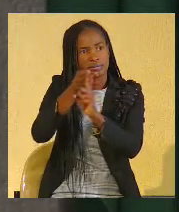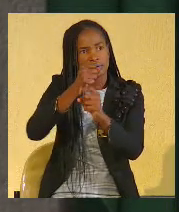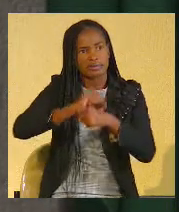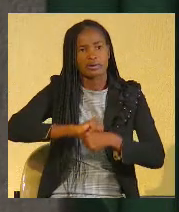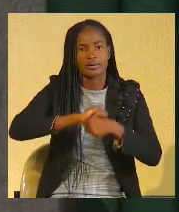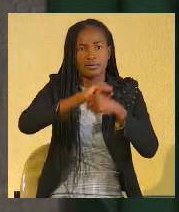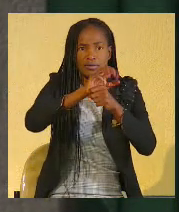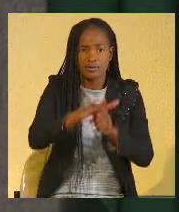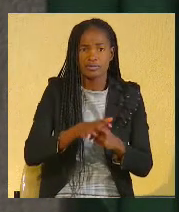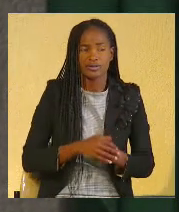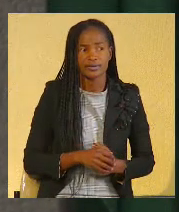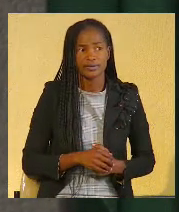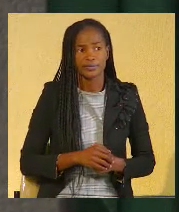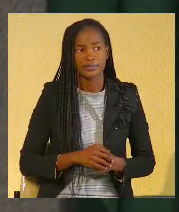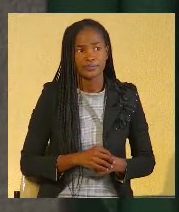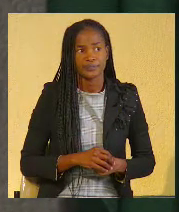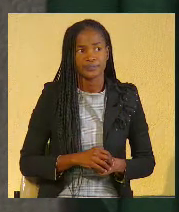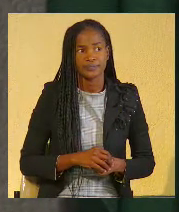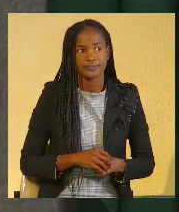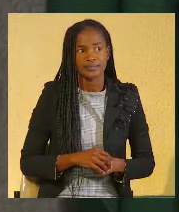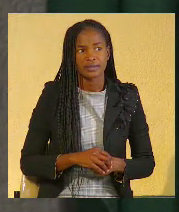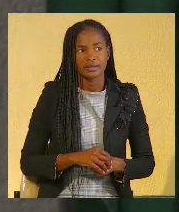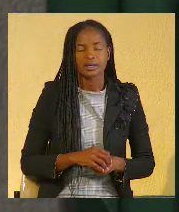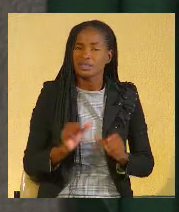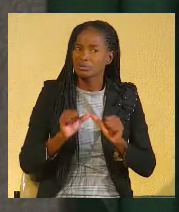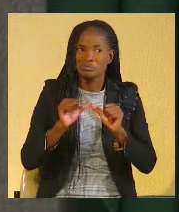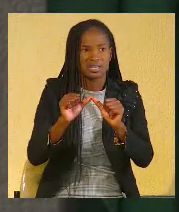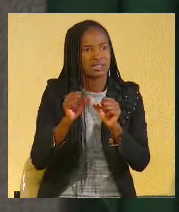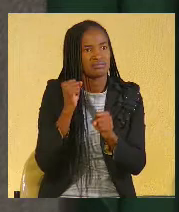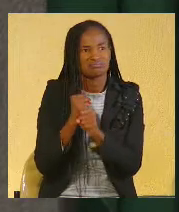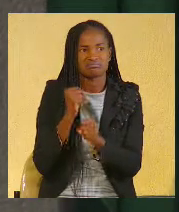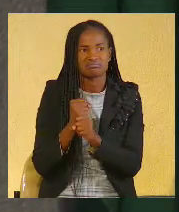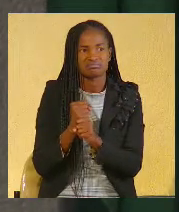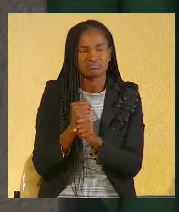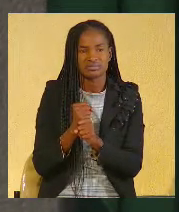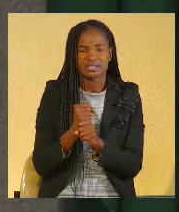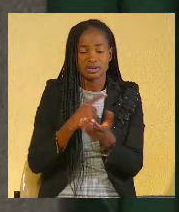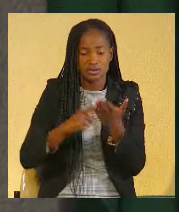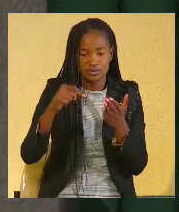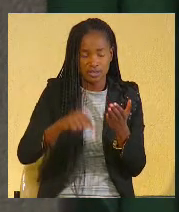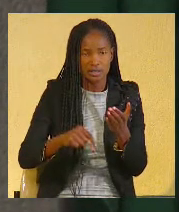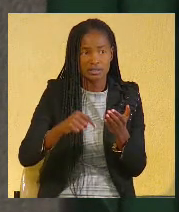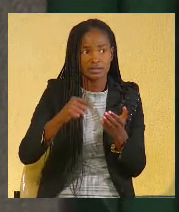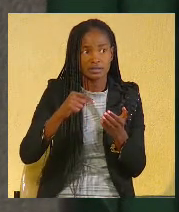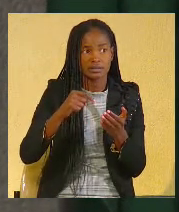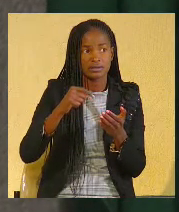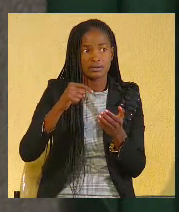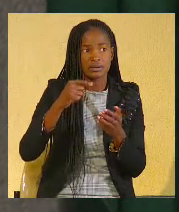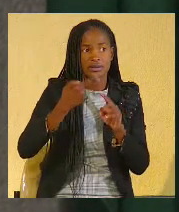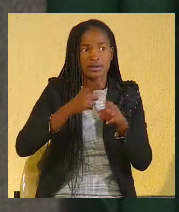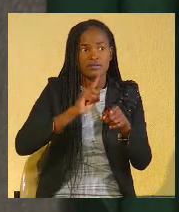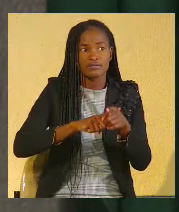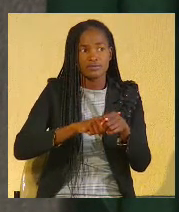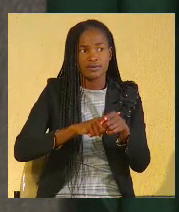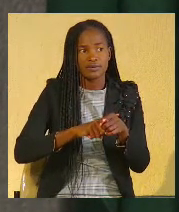fight. And we should continue during this way until we